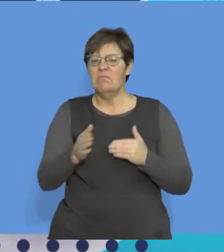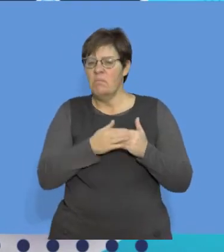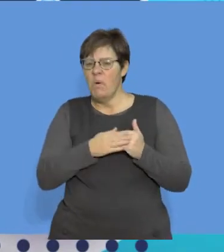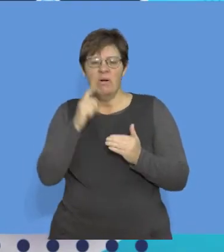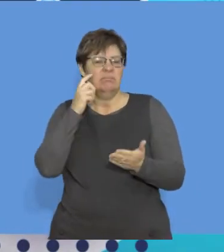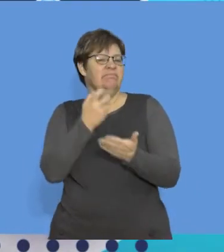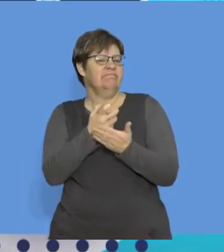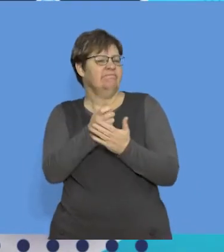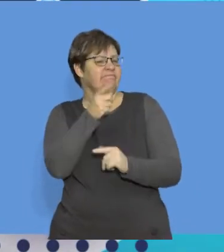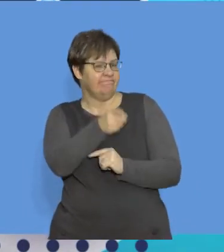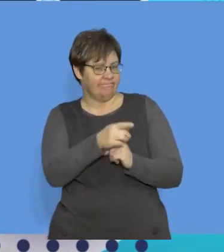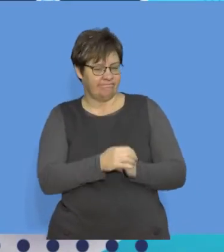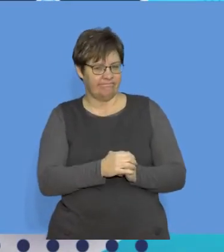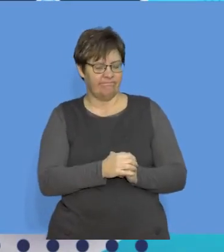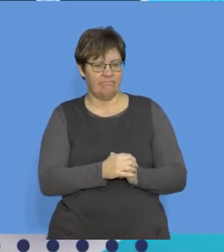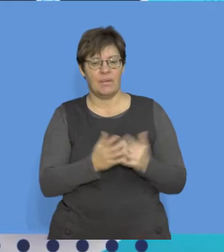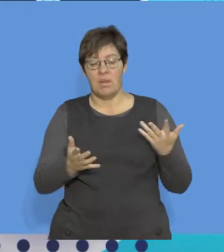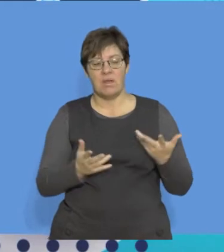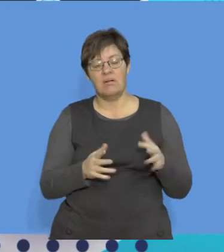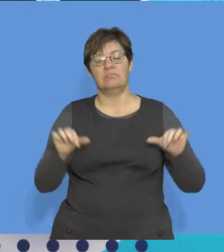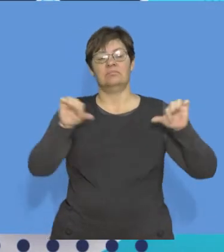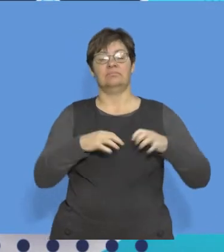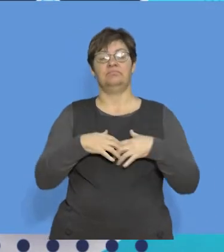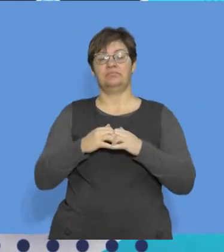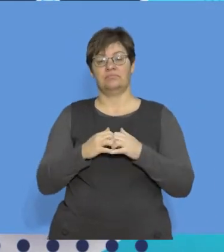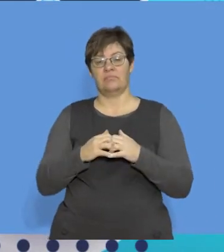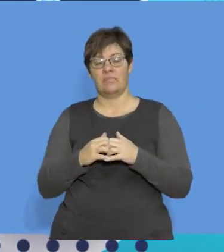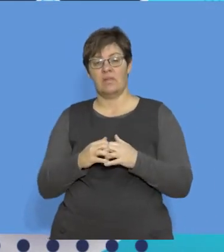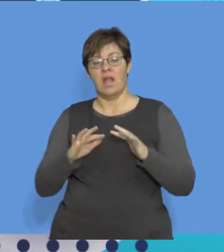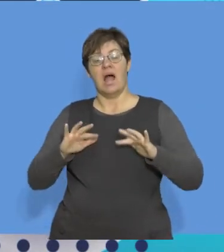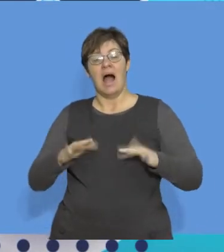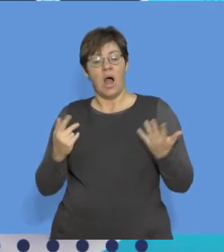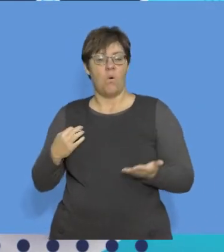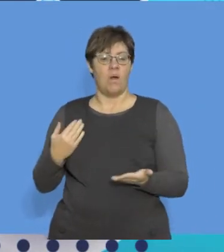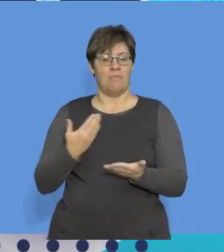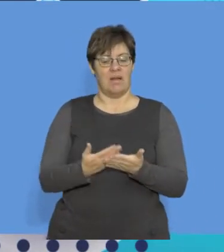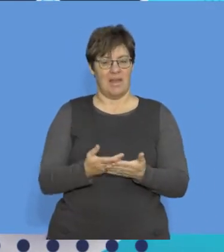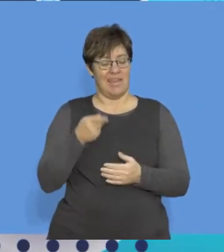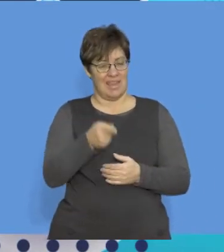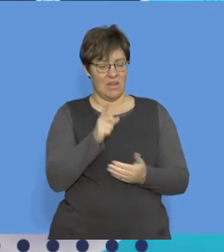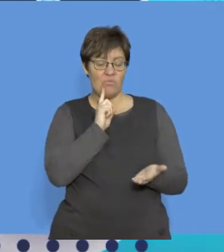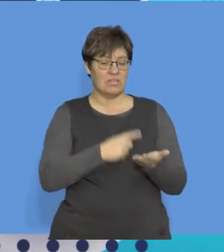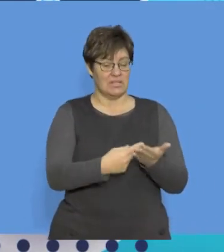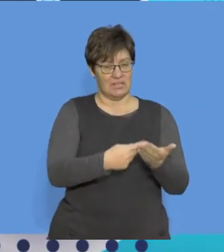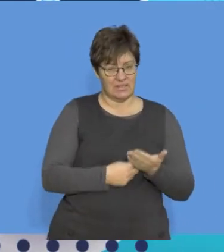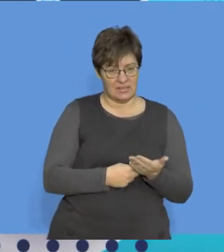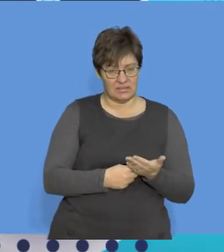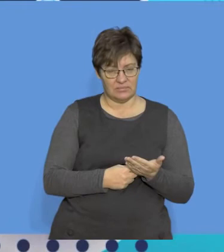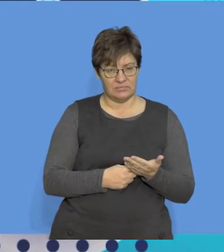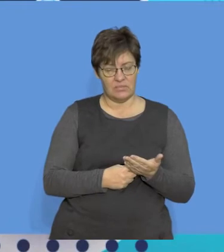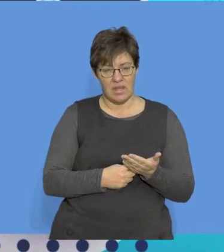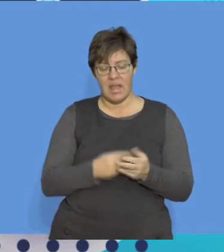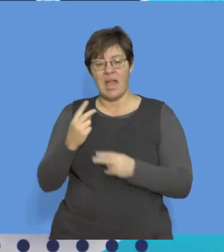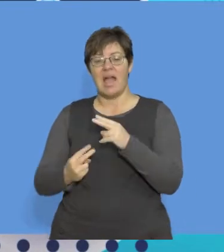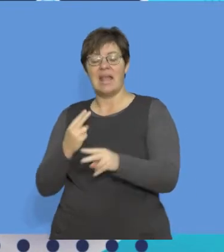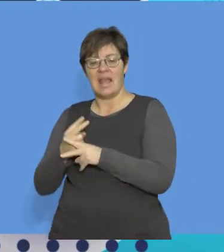examples. But before that, we need to just go back and look at how did we say we apply this inductive reasoning and then reapply